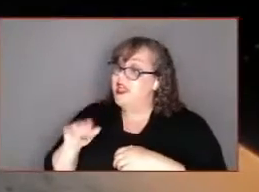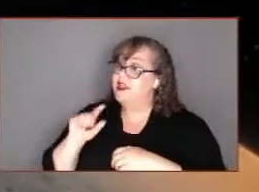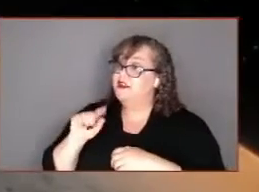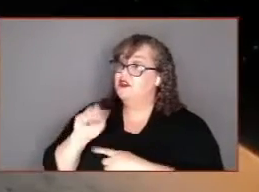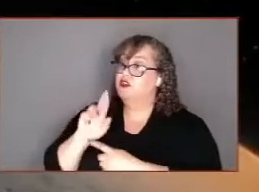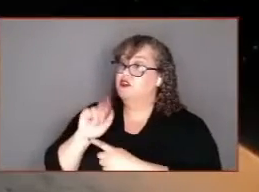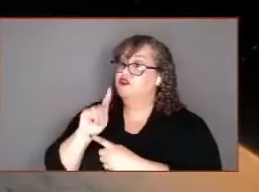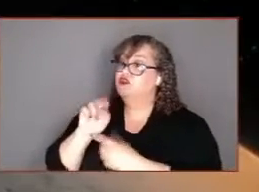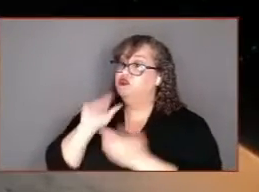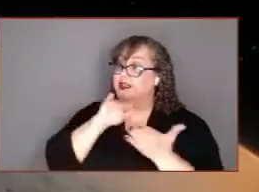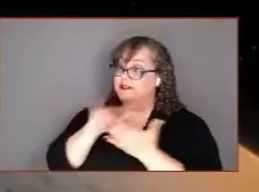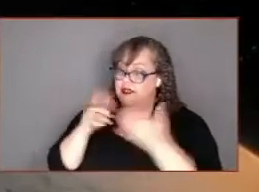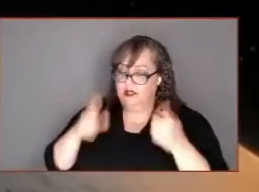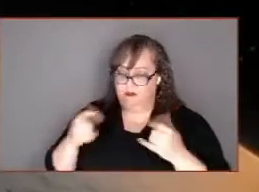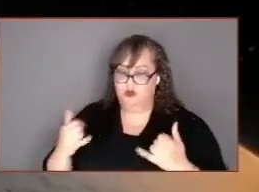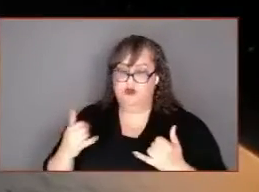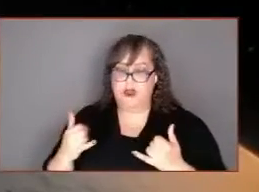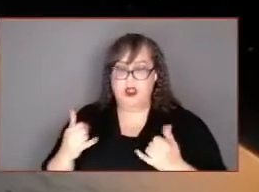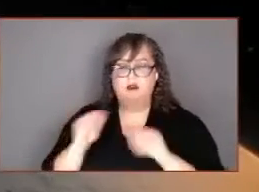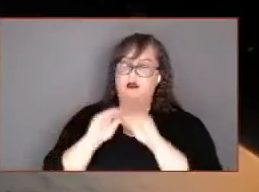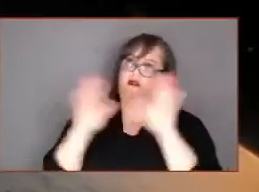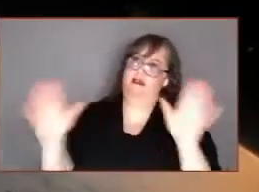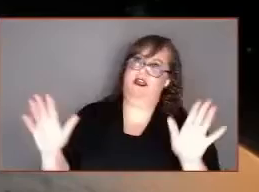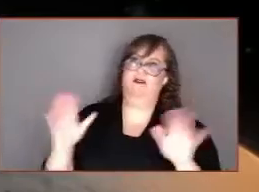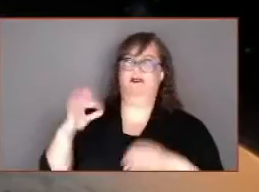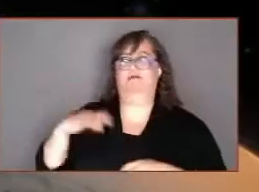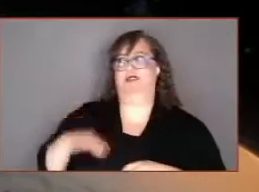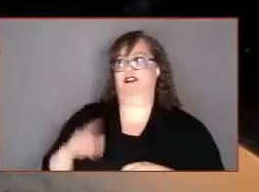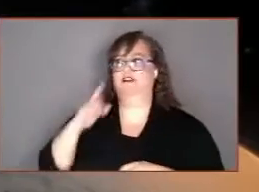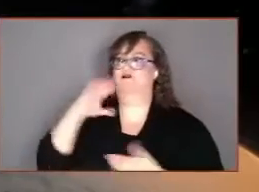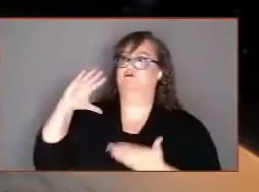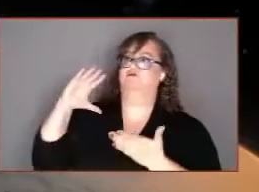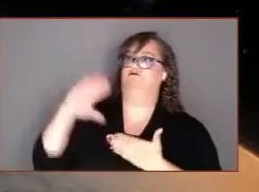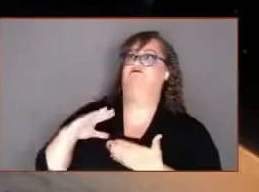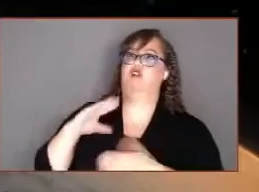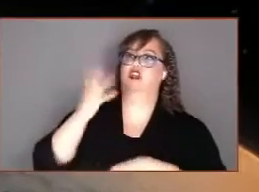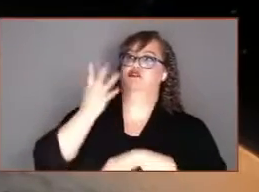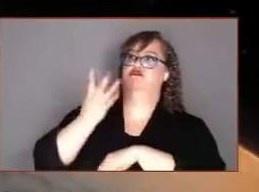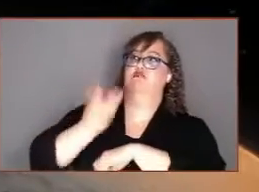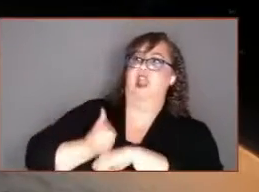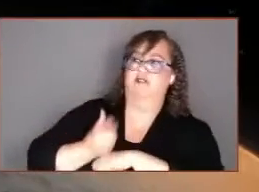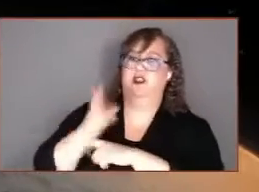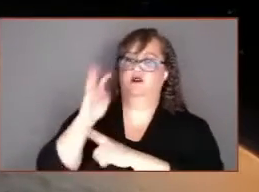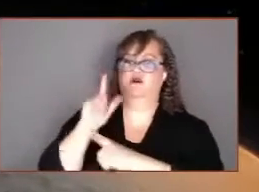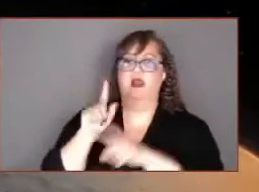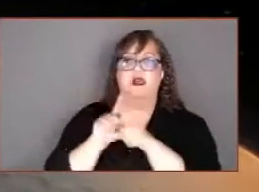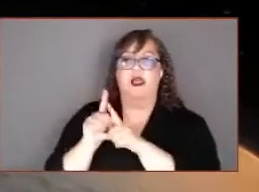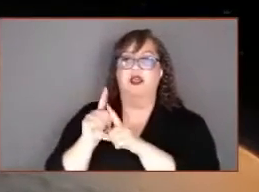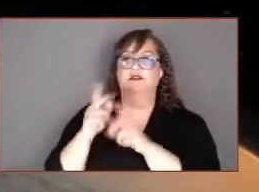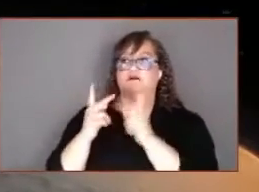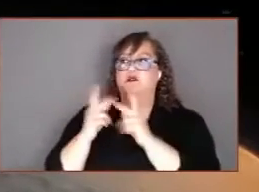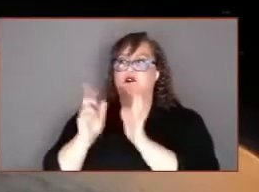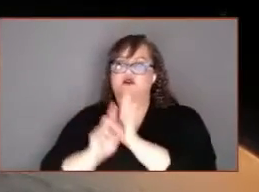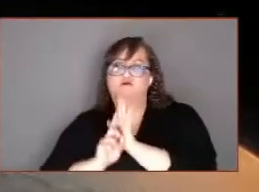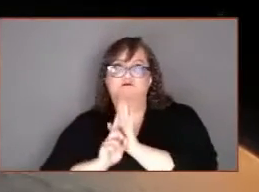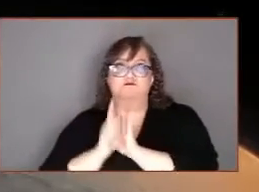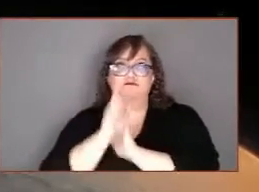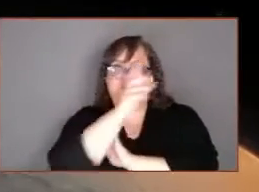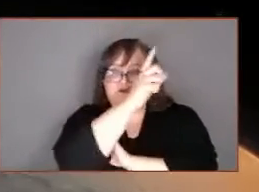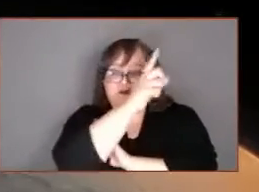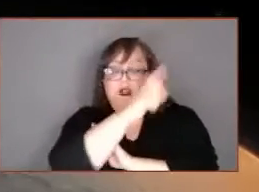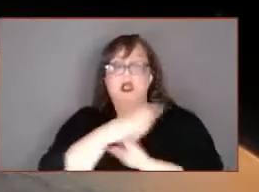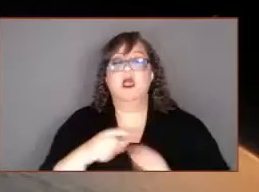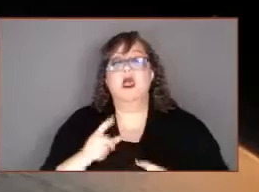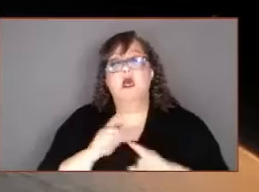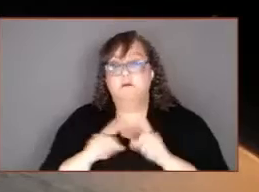are benefits into using a lower gravity well as a launching point, but there's so many pieces